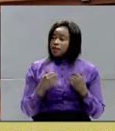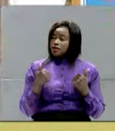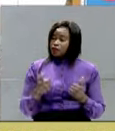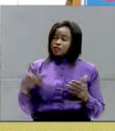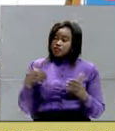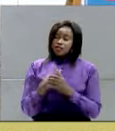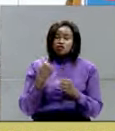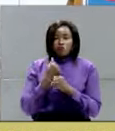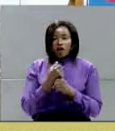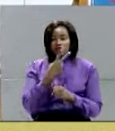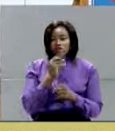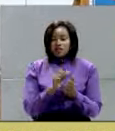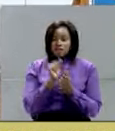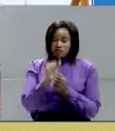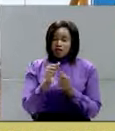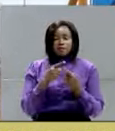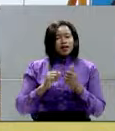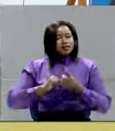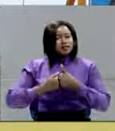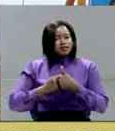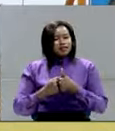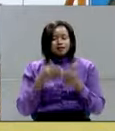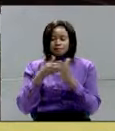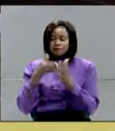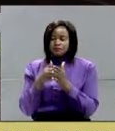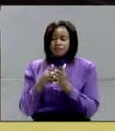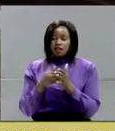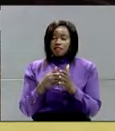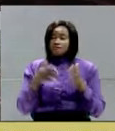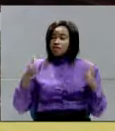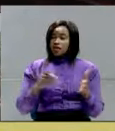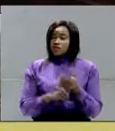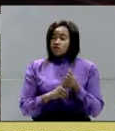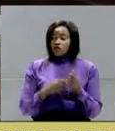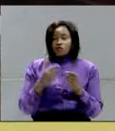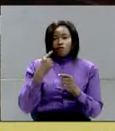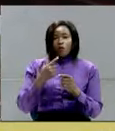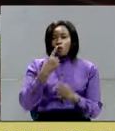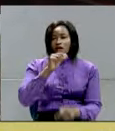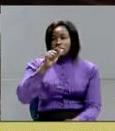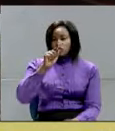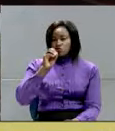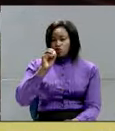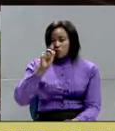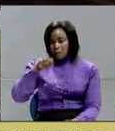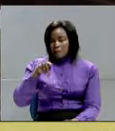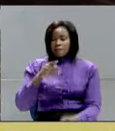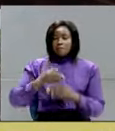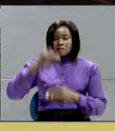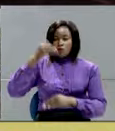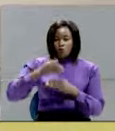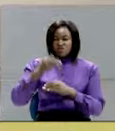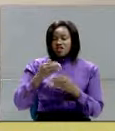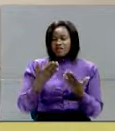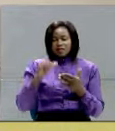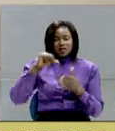since 2015, challenges that impede the great achievement of the one-stop border post concept still exist. The building